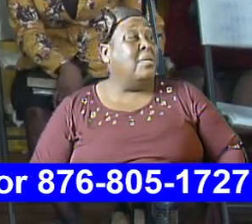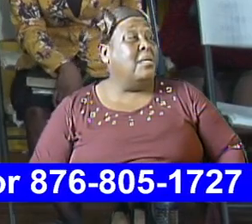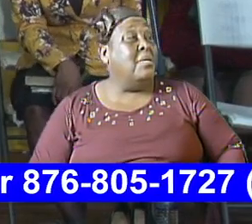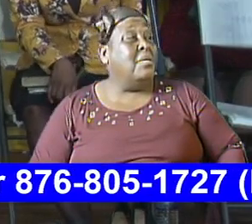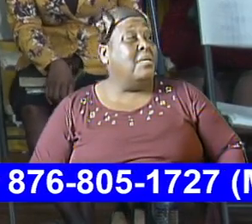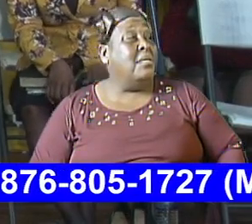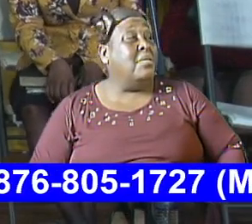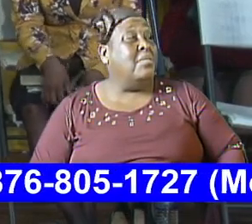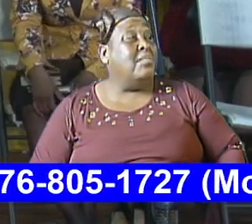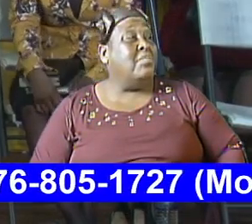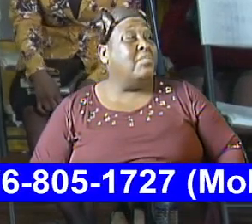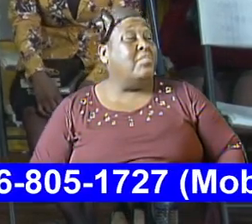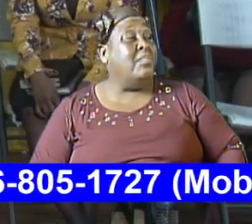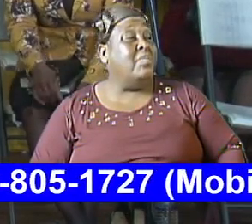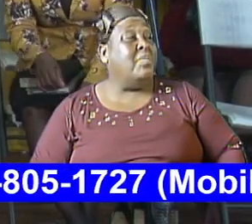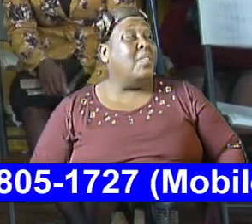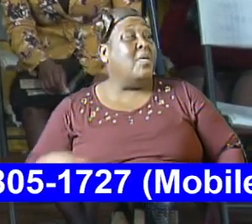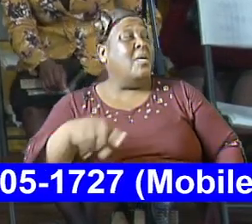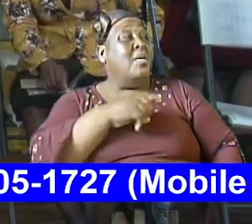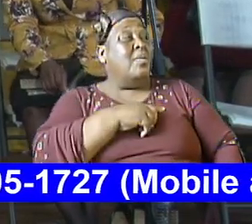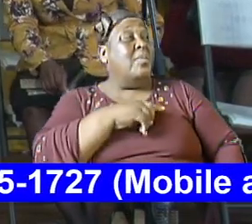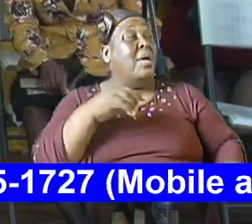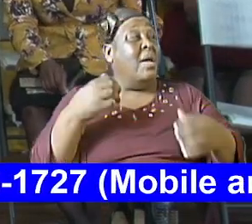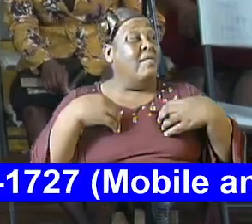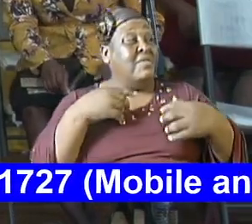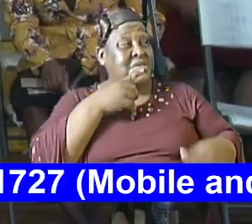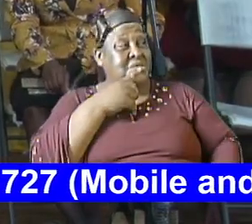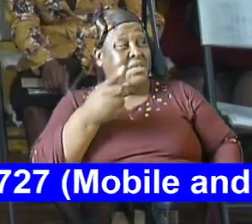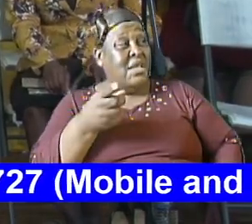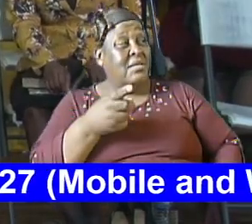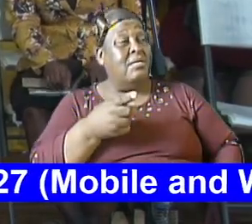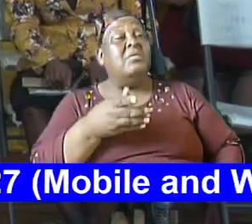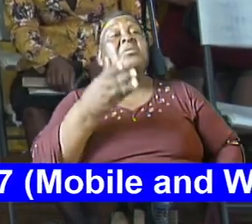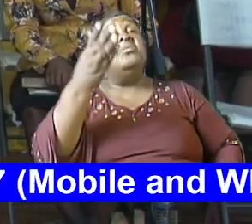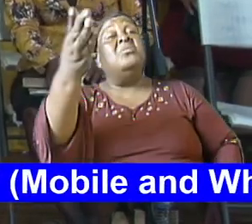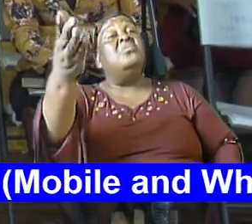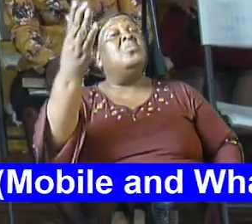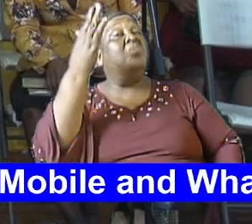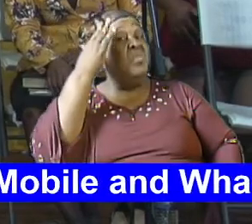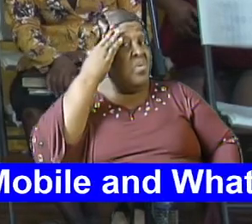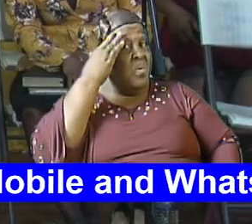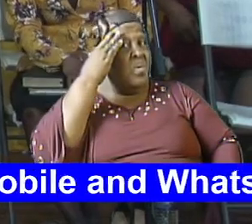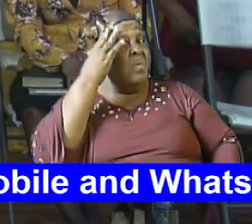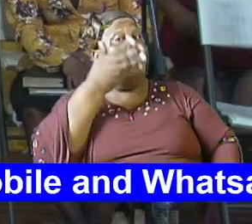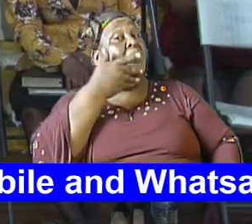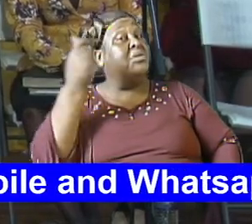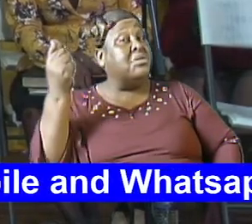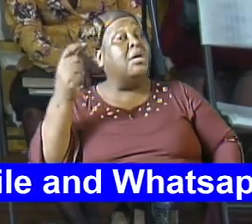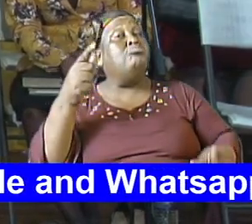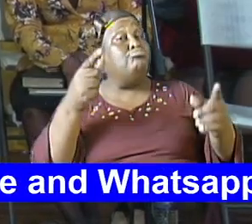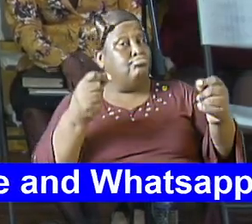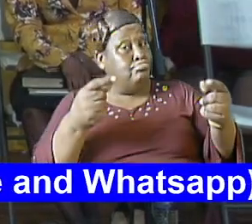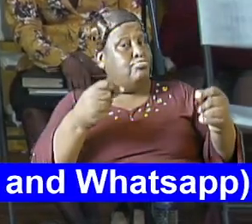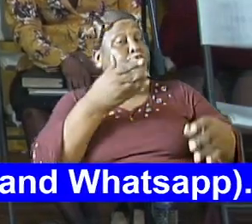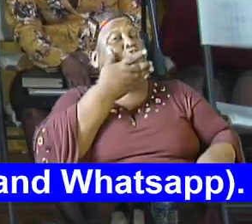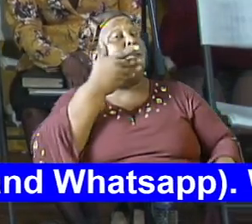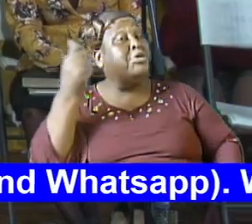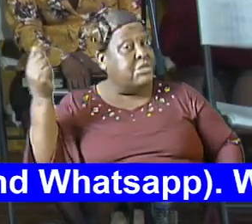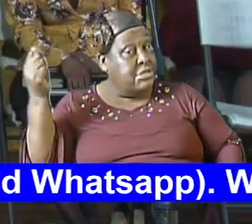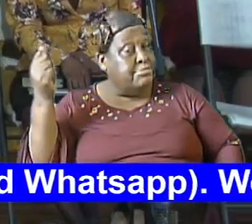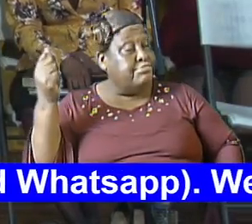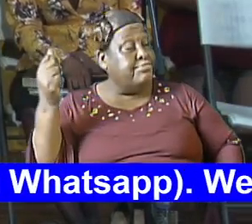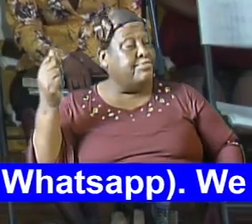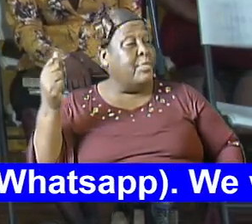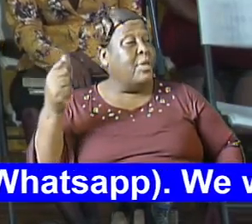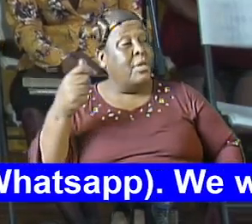So, we were saying in Jamaica, those who know better do better. And believe